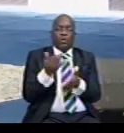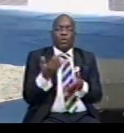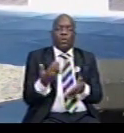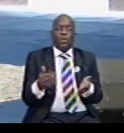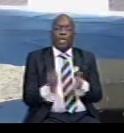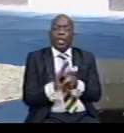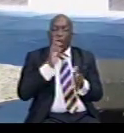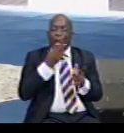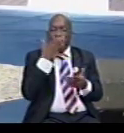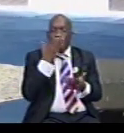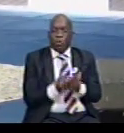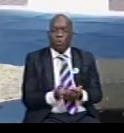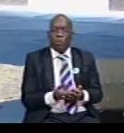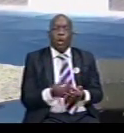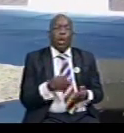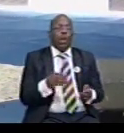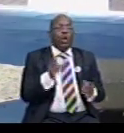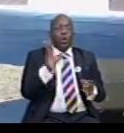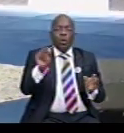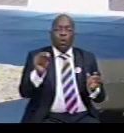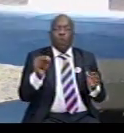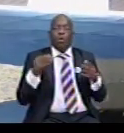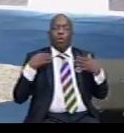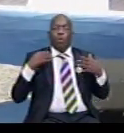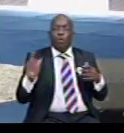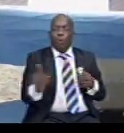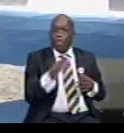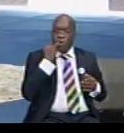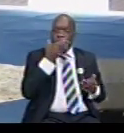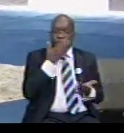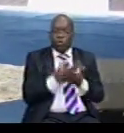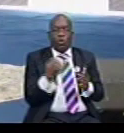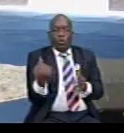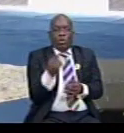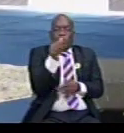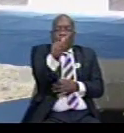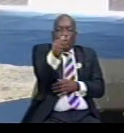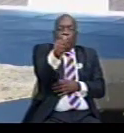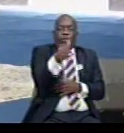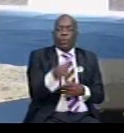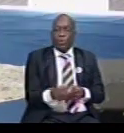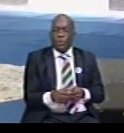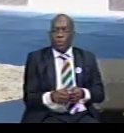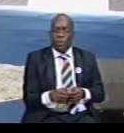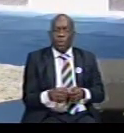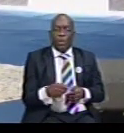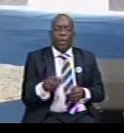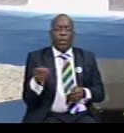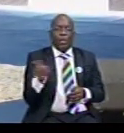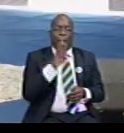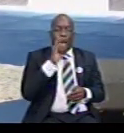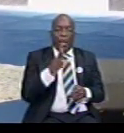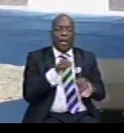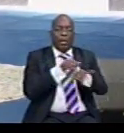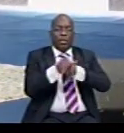good except themselves. In verse 4, it tells us, traitors, heady,